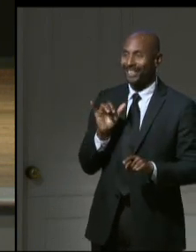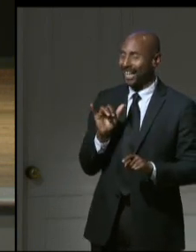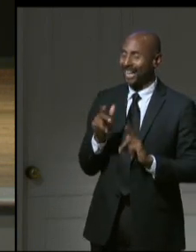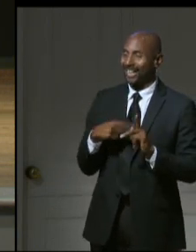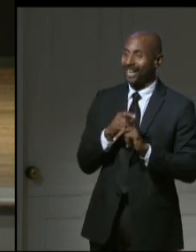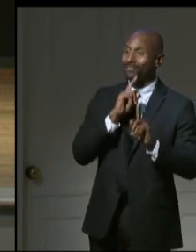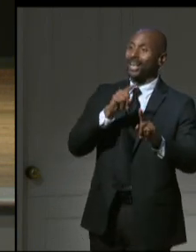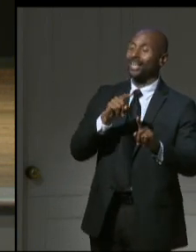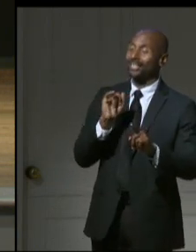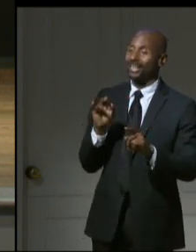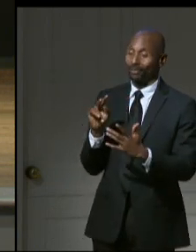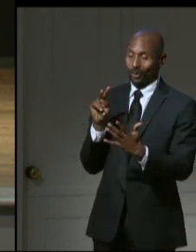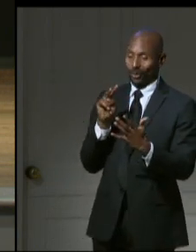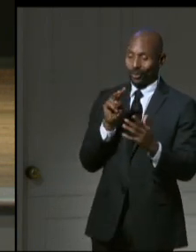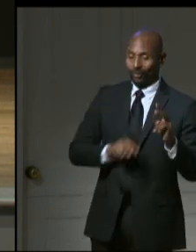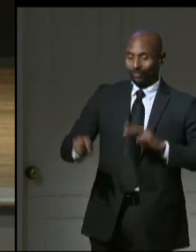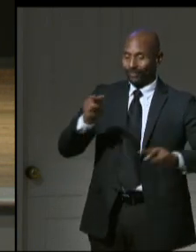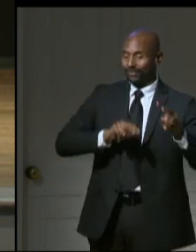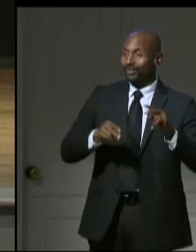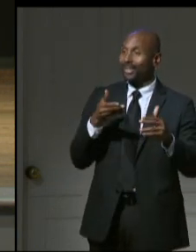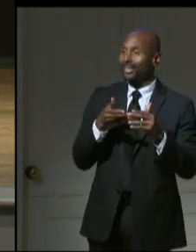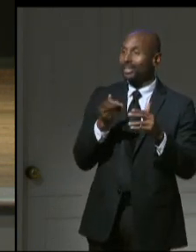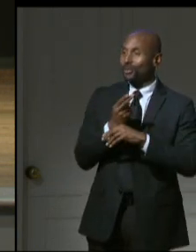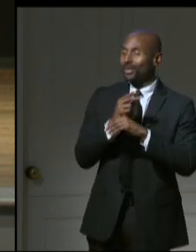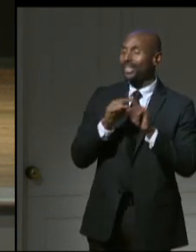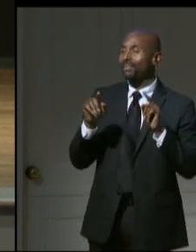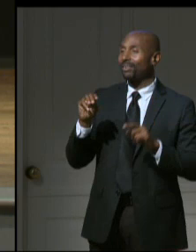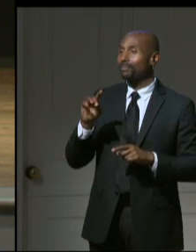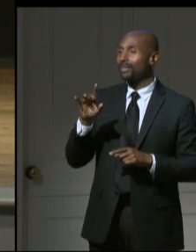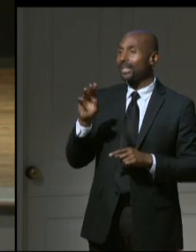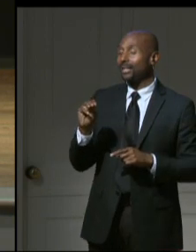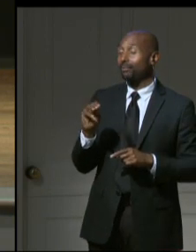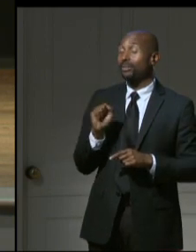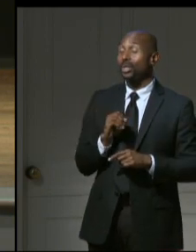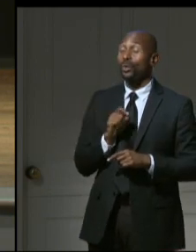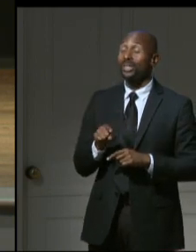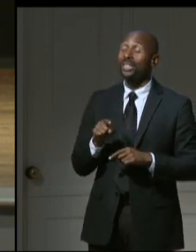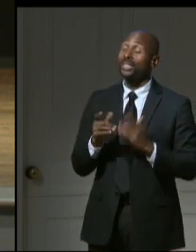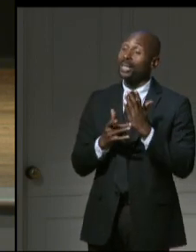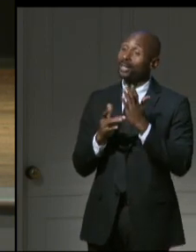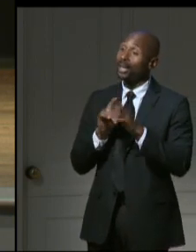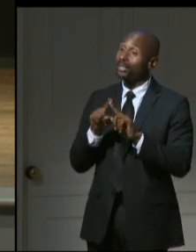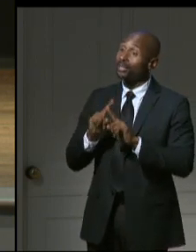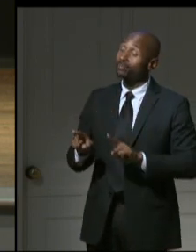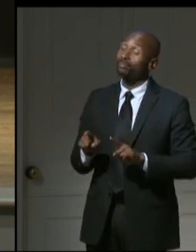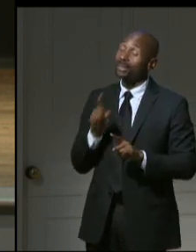medium. And so these technologies are just, it's really fun.